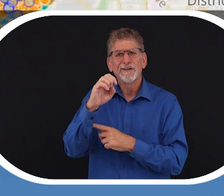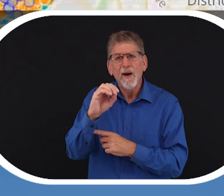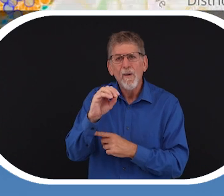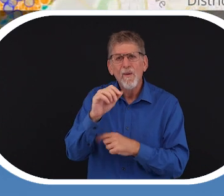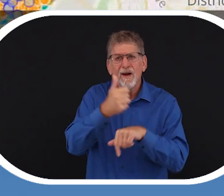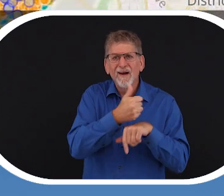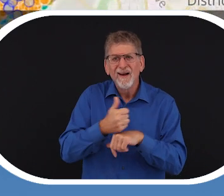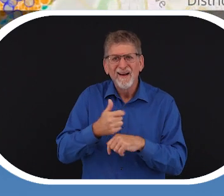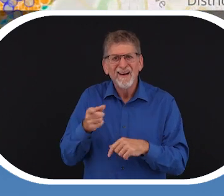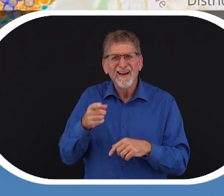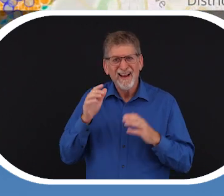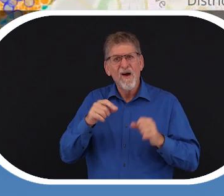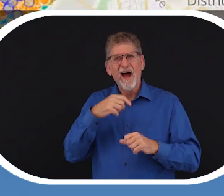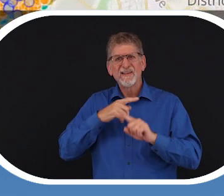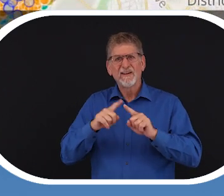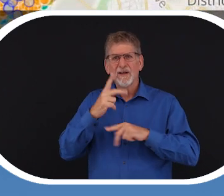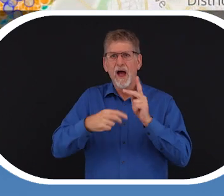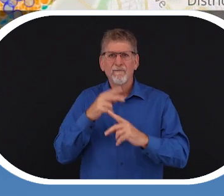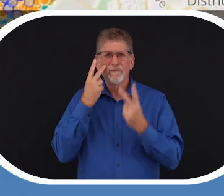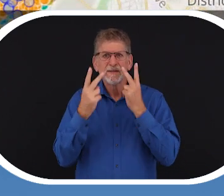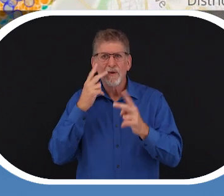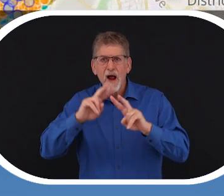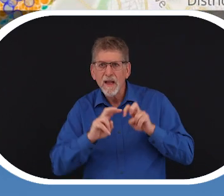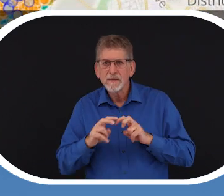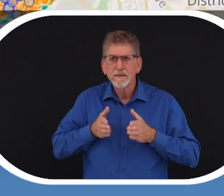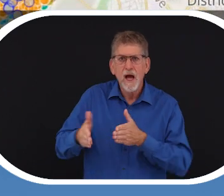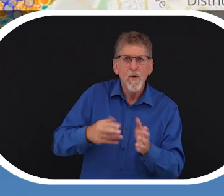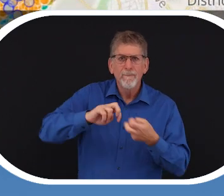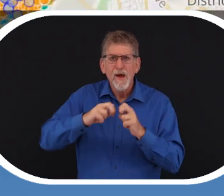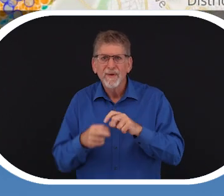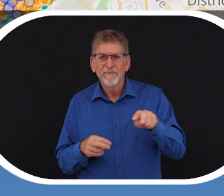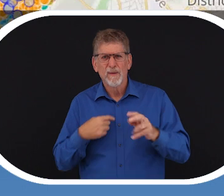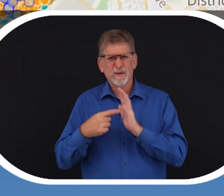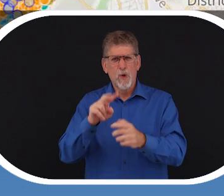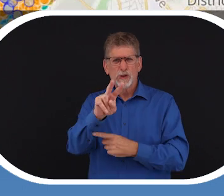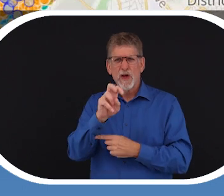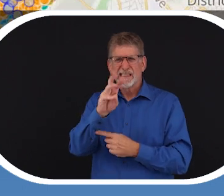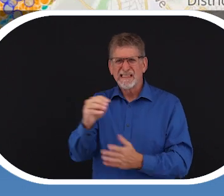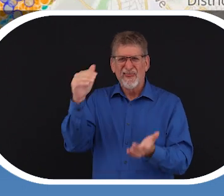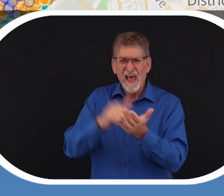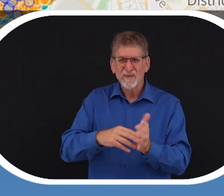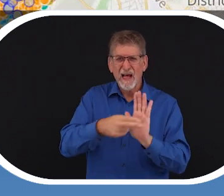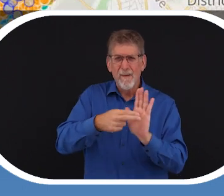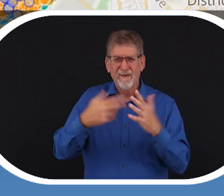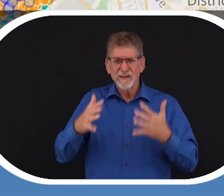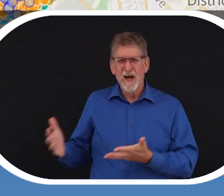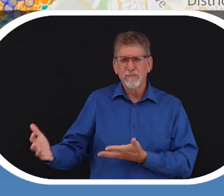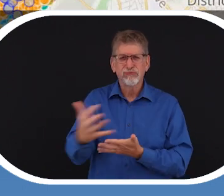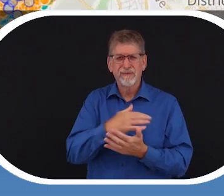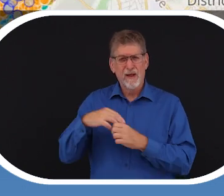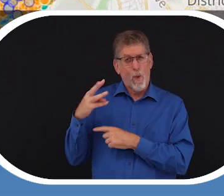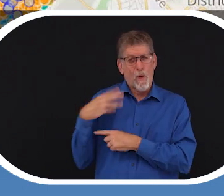also geolocated, enabling new types of visual analytics of sidewalk problems. Here I'm showing over 260,000 labels that we collected